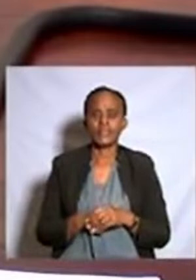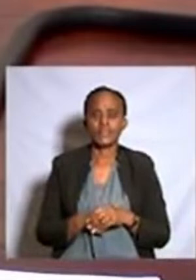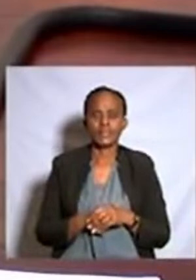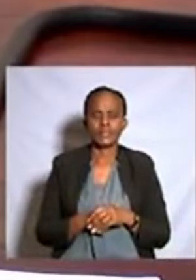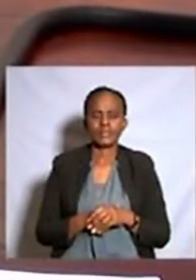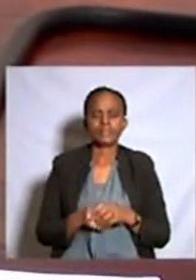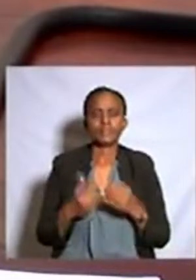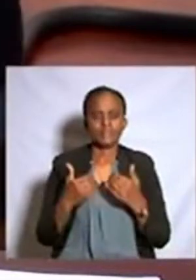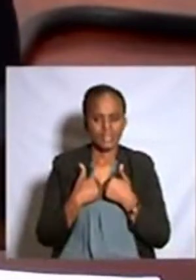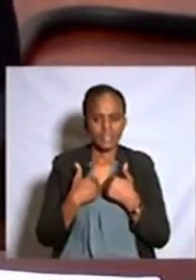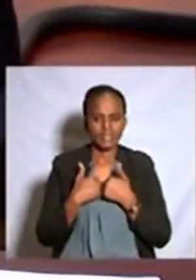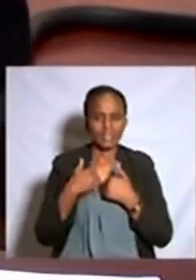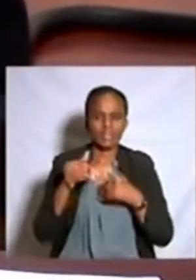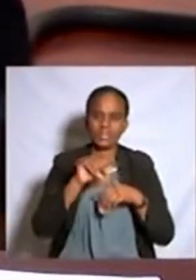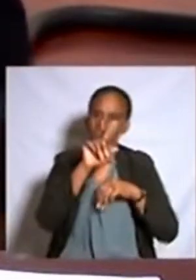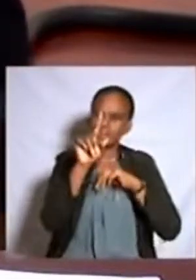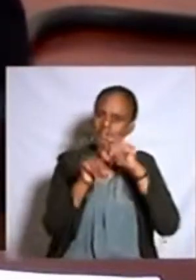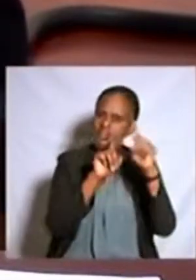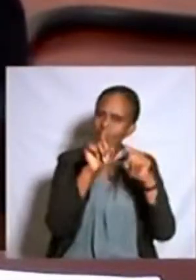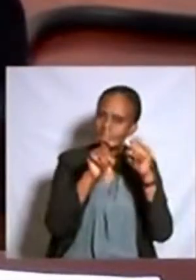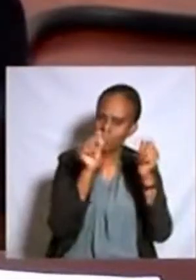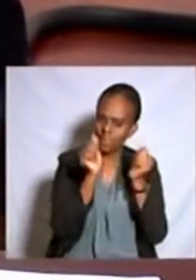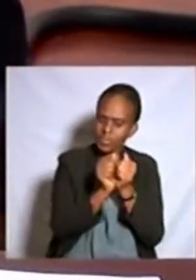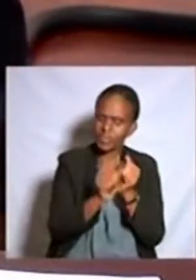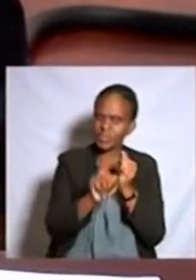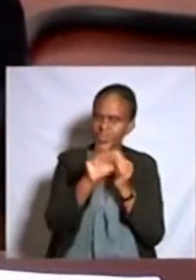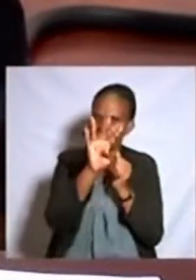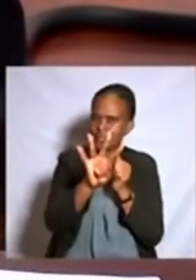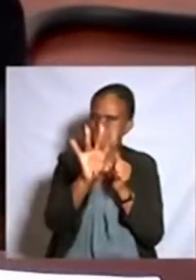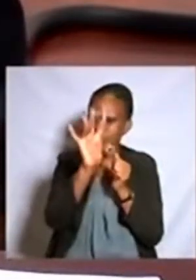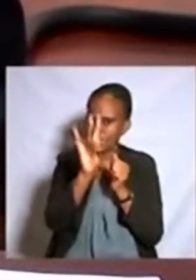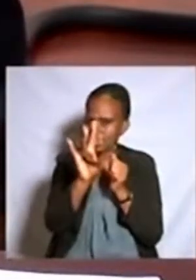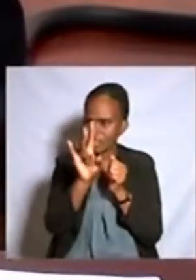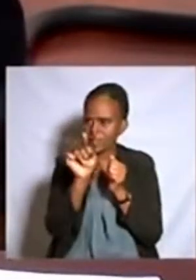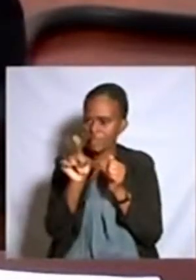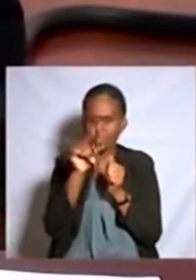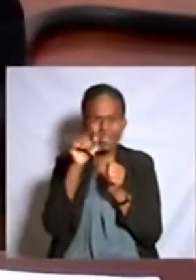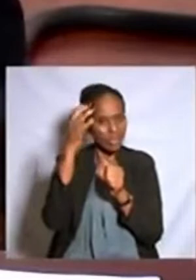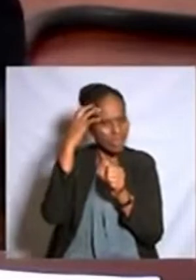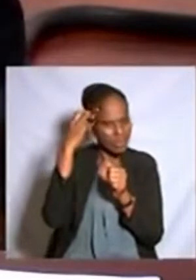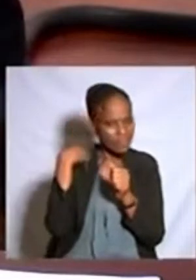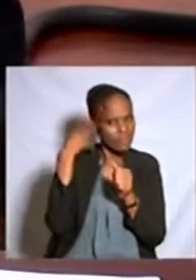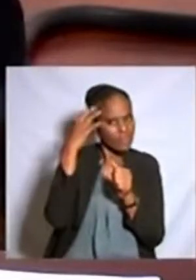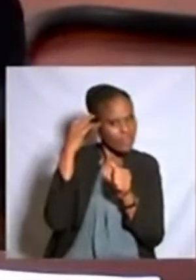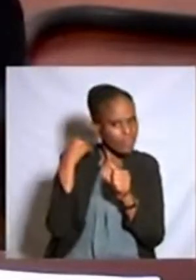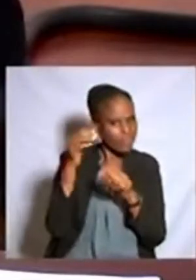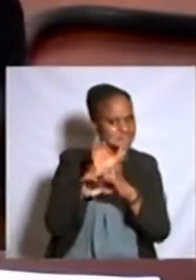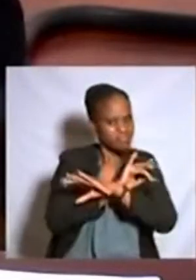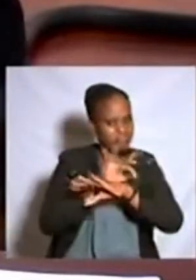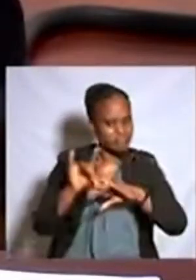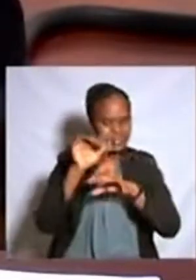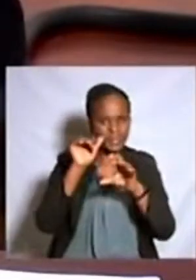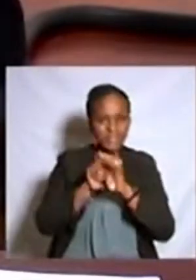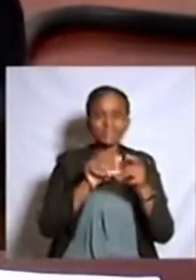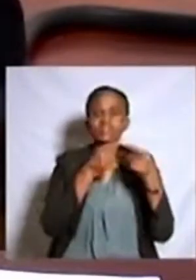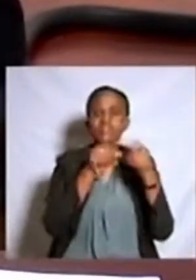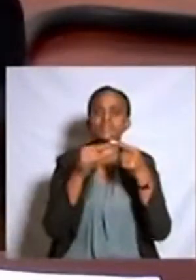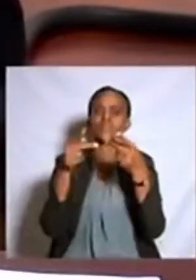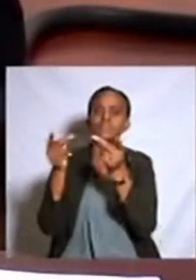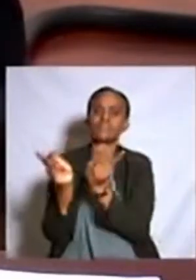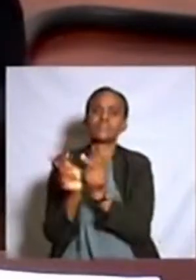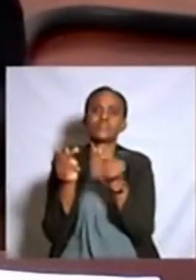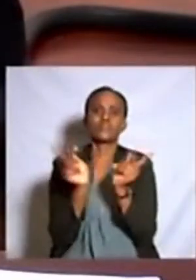There was a query regarding these 47 unoccupied offices located in various